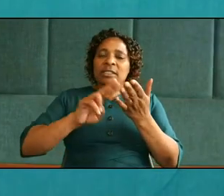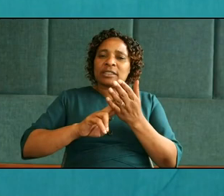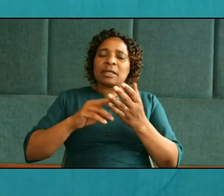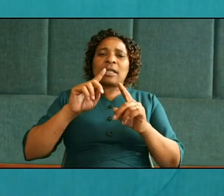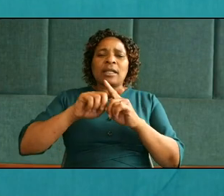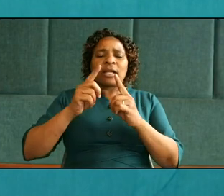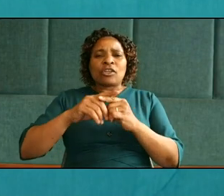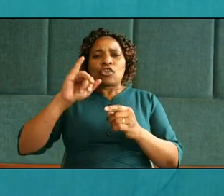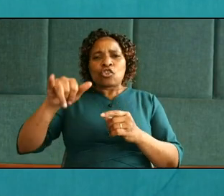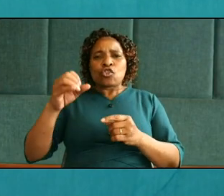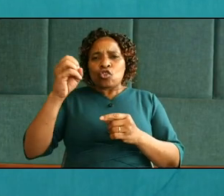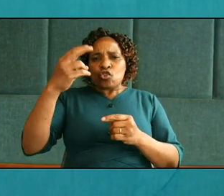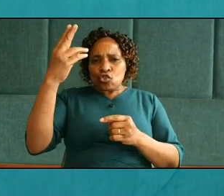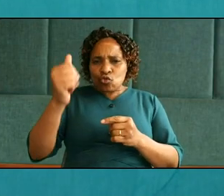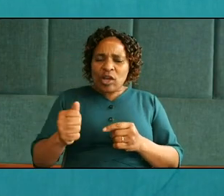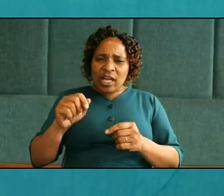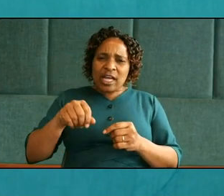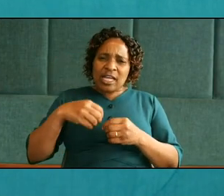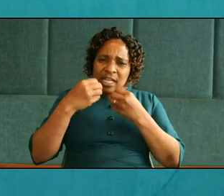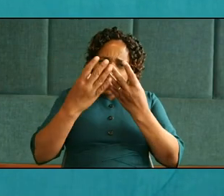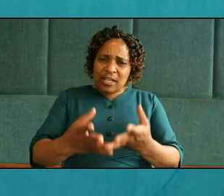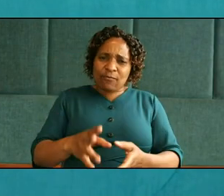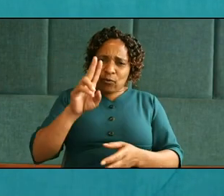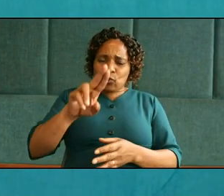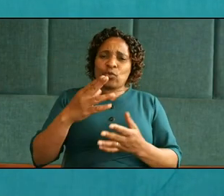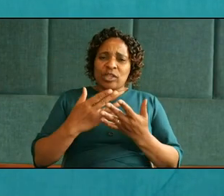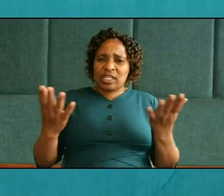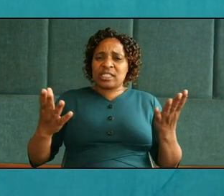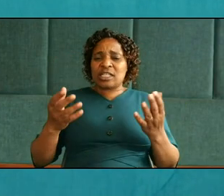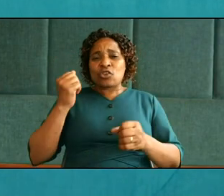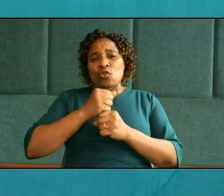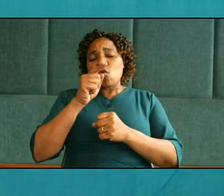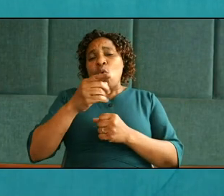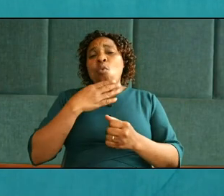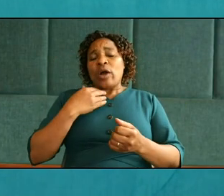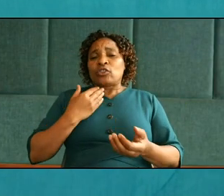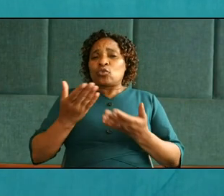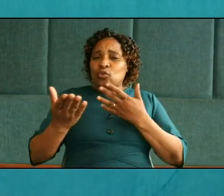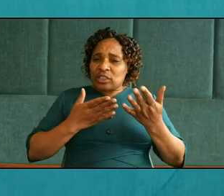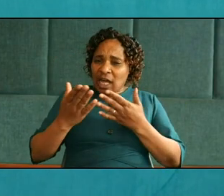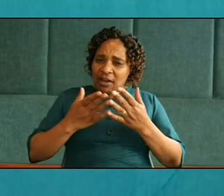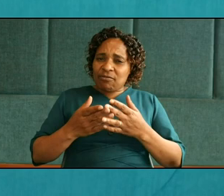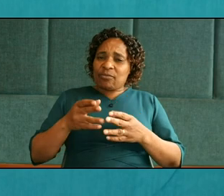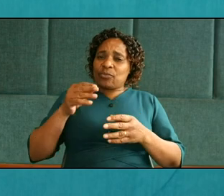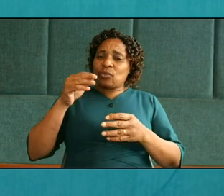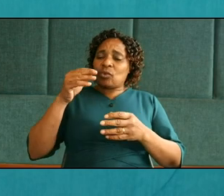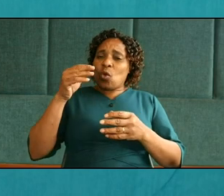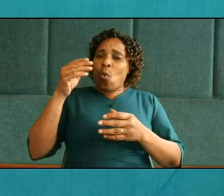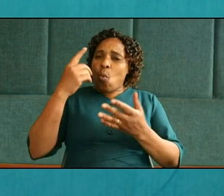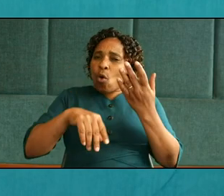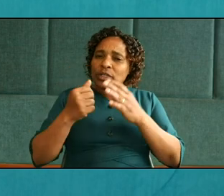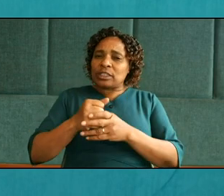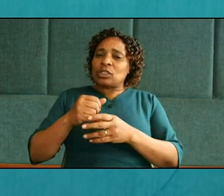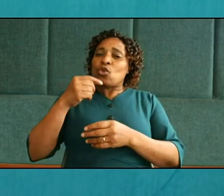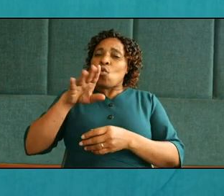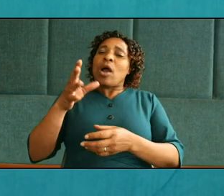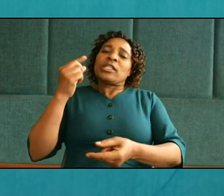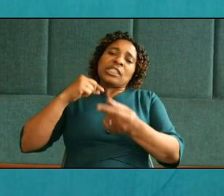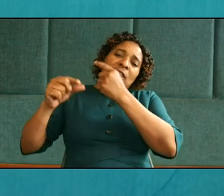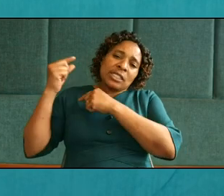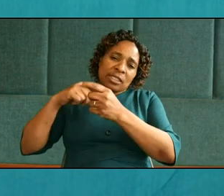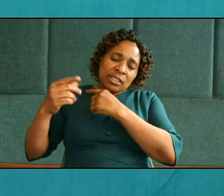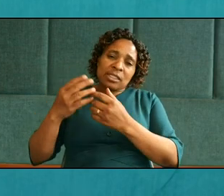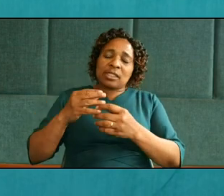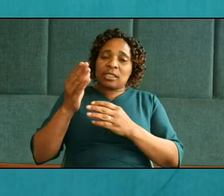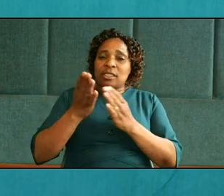options. Do you want to serve the gods your ancestors served before, beyond the Euphrates, or the gods of the Amorites,